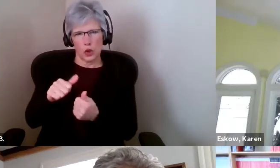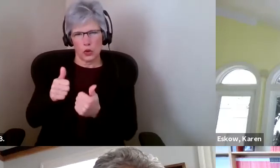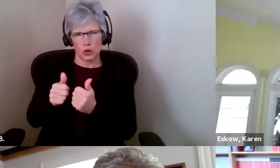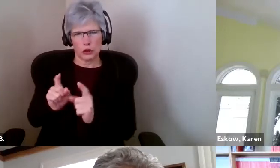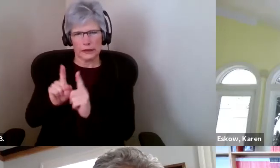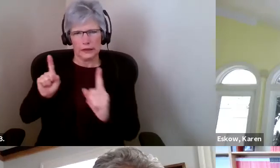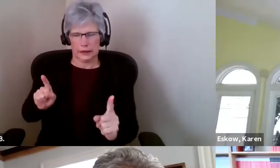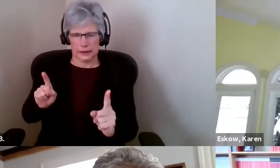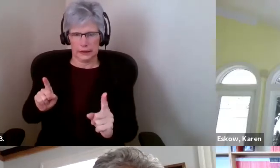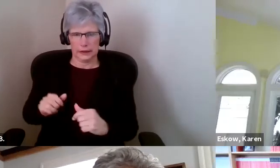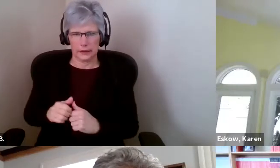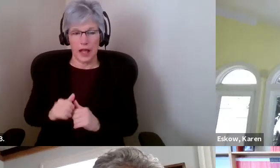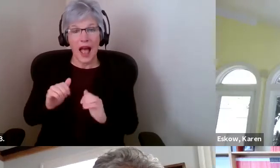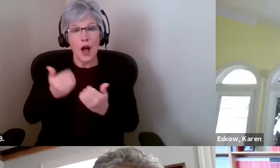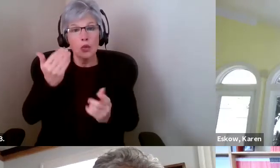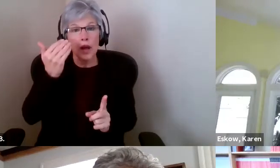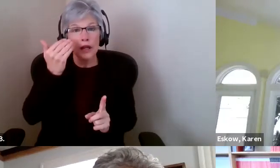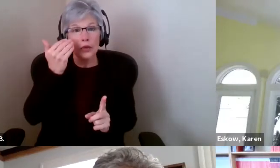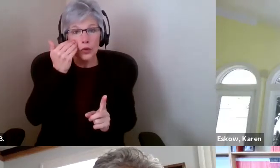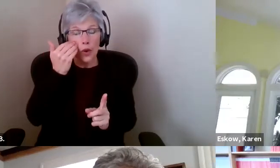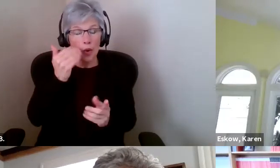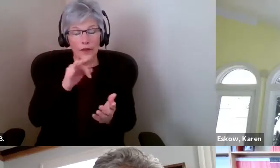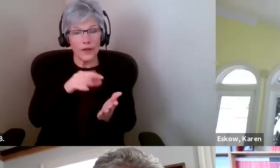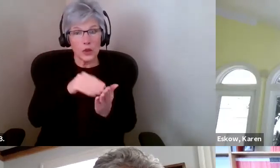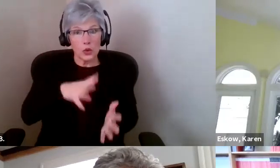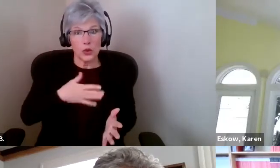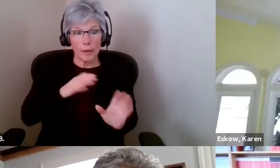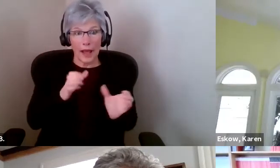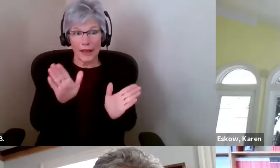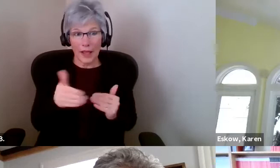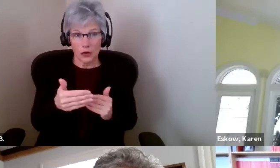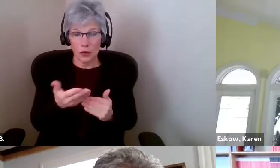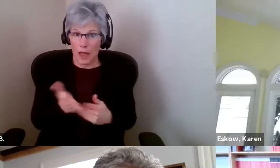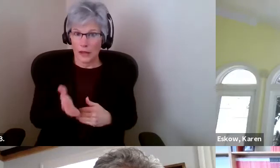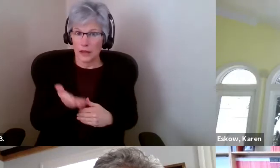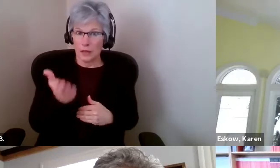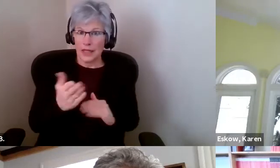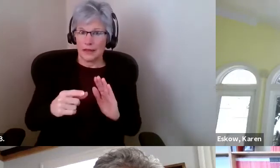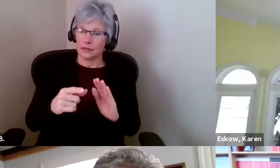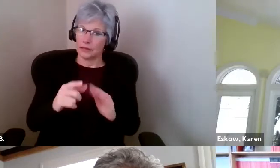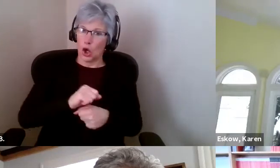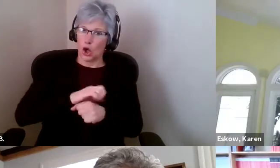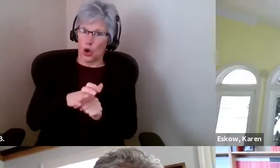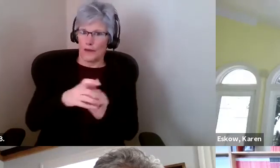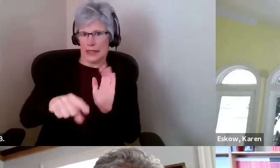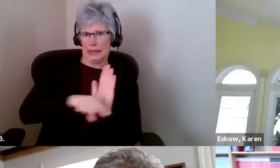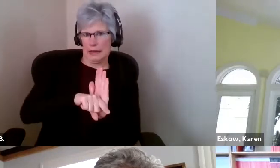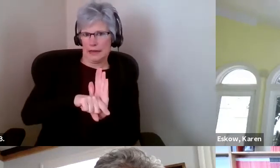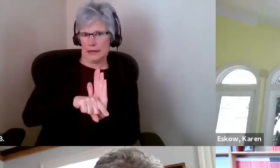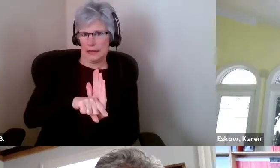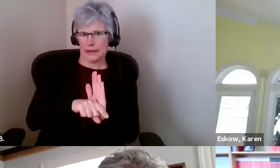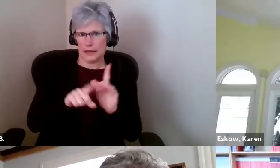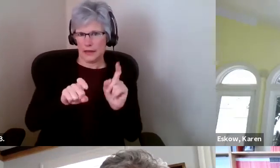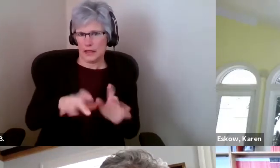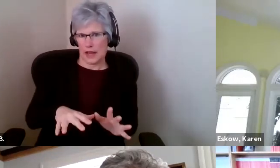do I verify that a student in my classroom has submitted a negative COVID test to the university? Are students supposed to